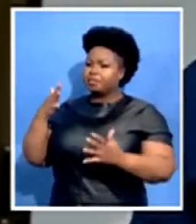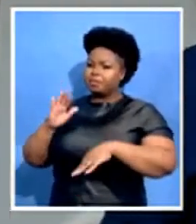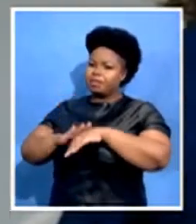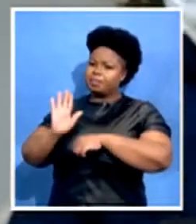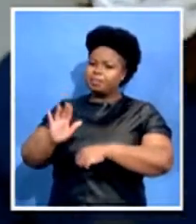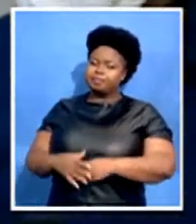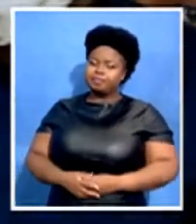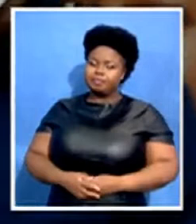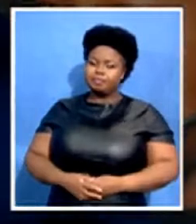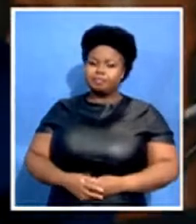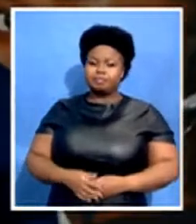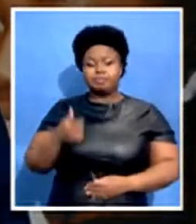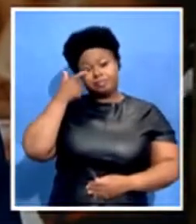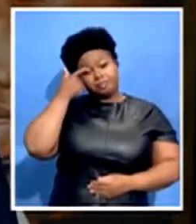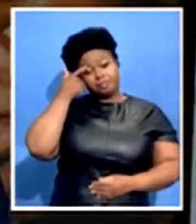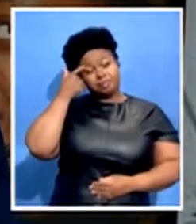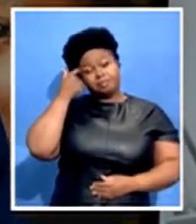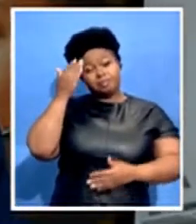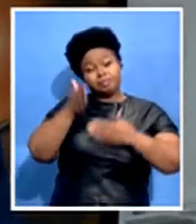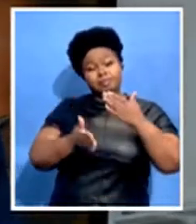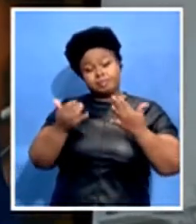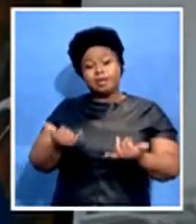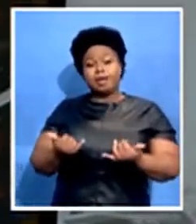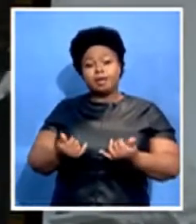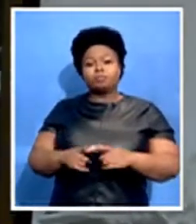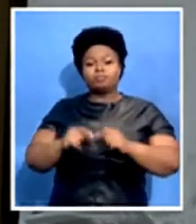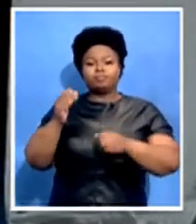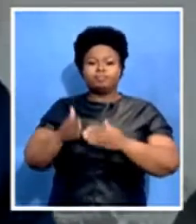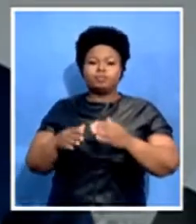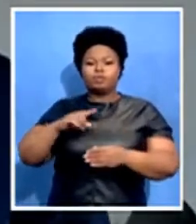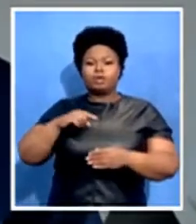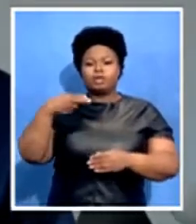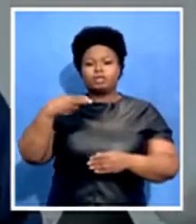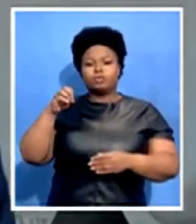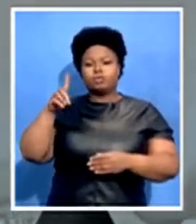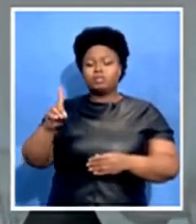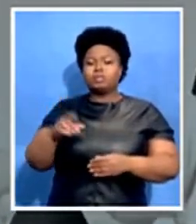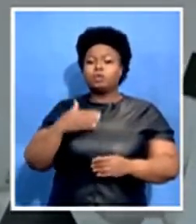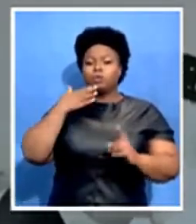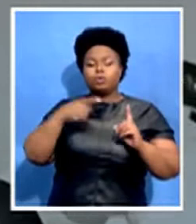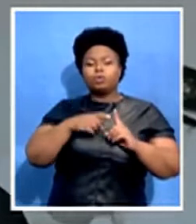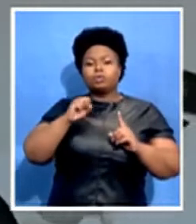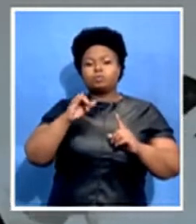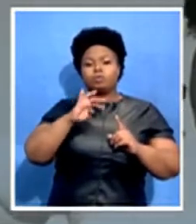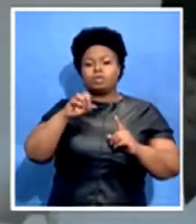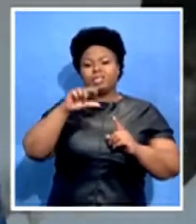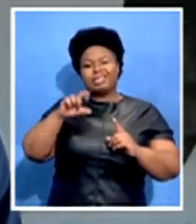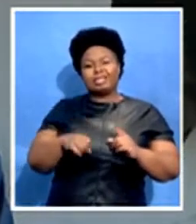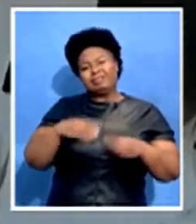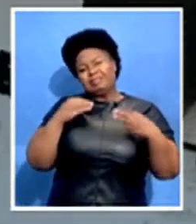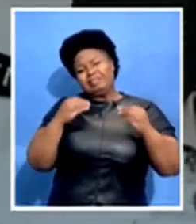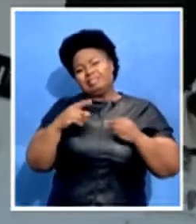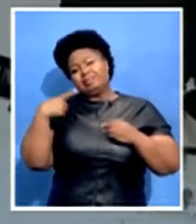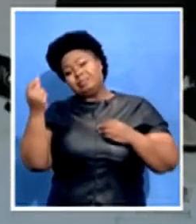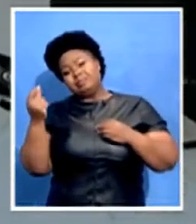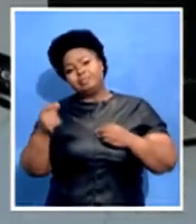leave it there as the HOD, Dr. Abongile Jantjies, has another commitment to attend. Well, as the plane has left